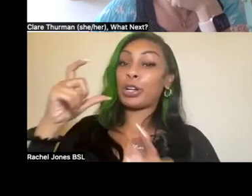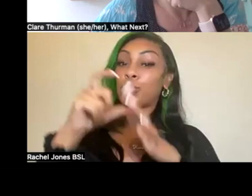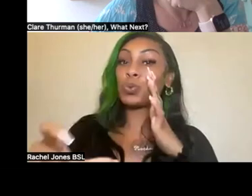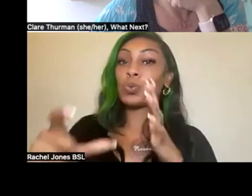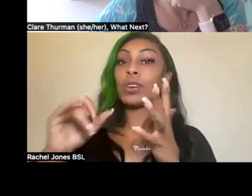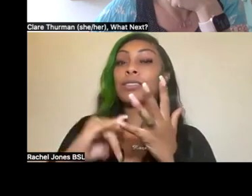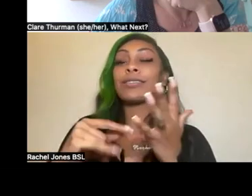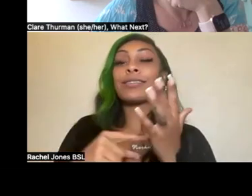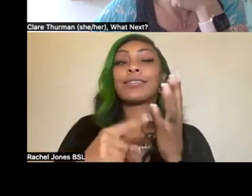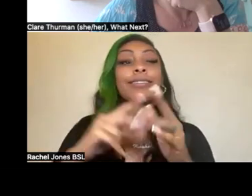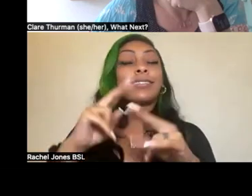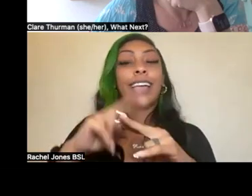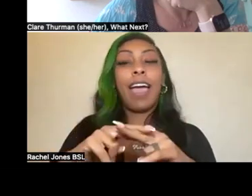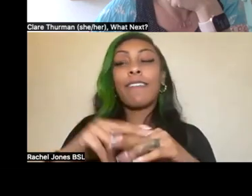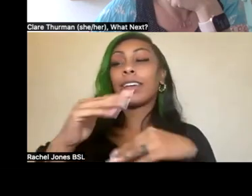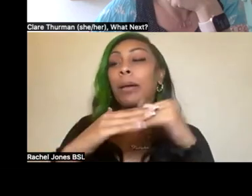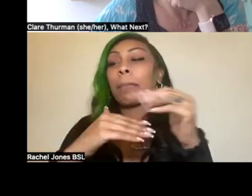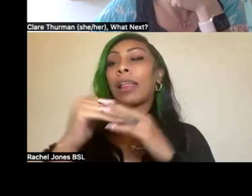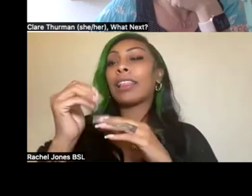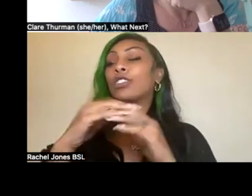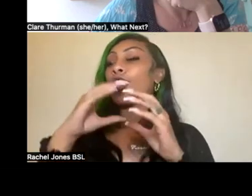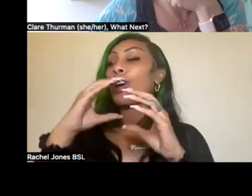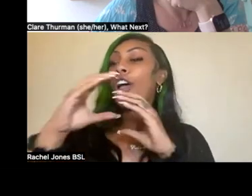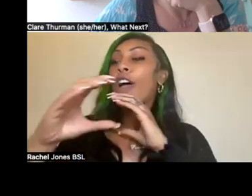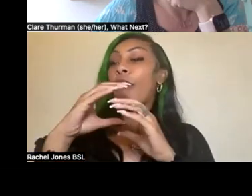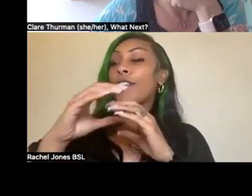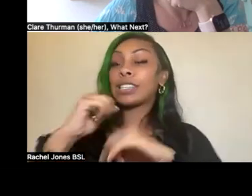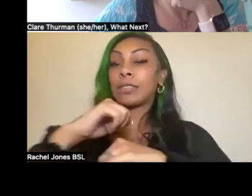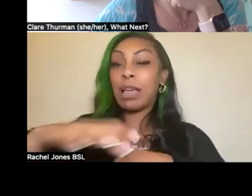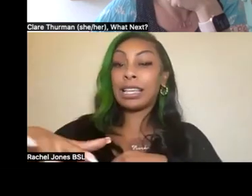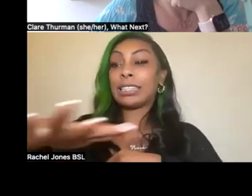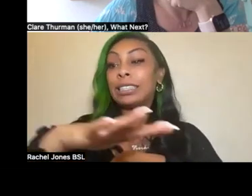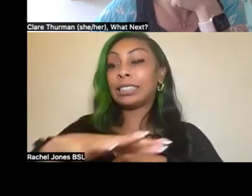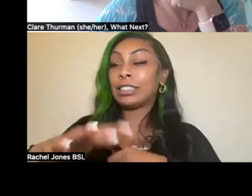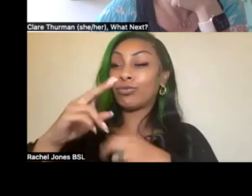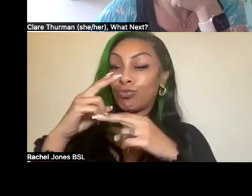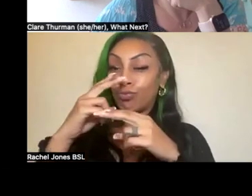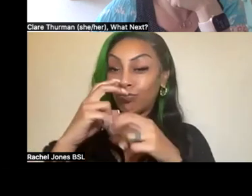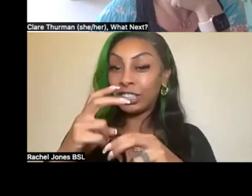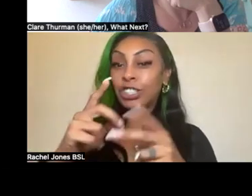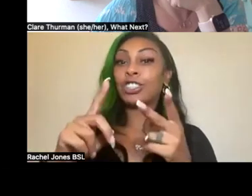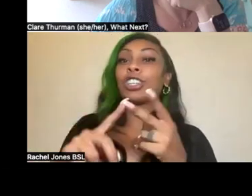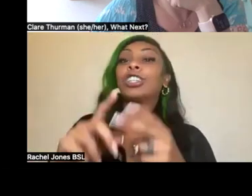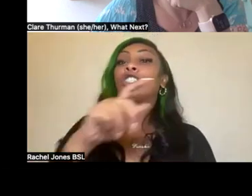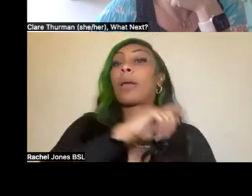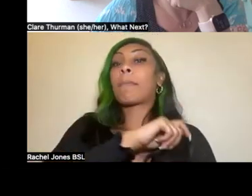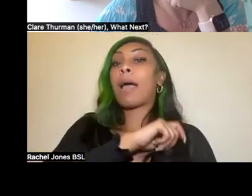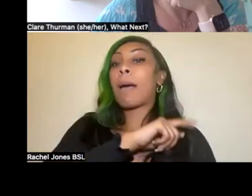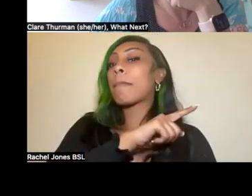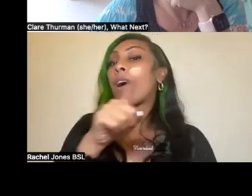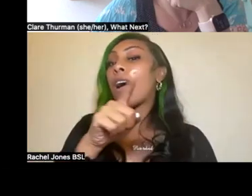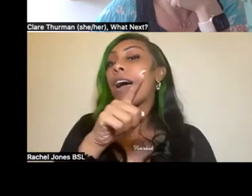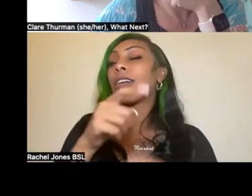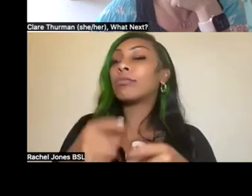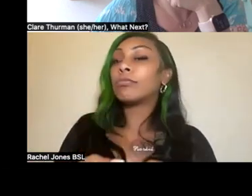built a lot of the conversational spaces around research that we've been engaged in with members of the sector around race and